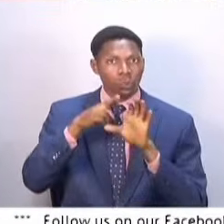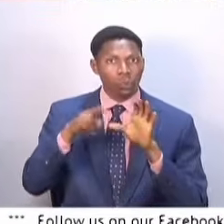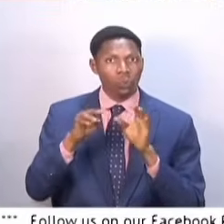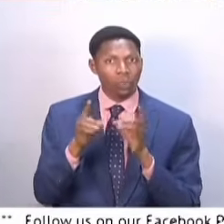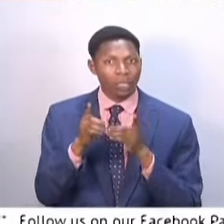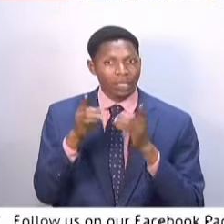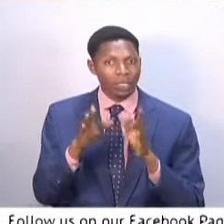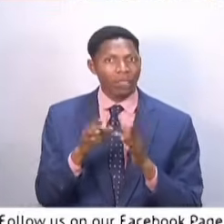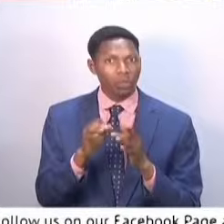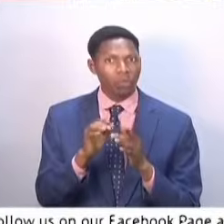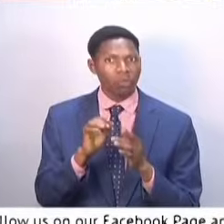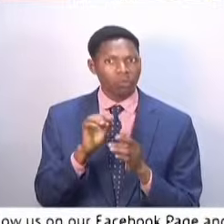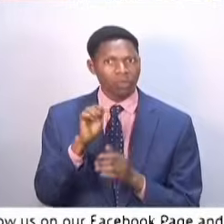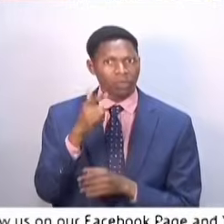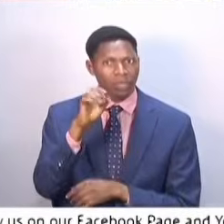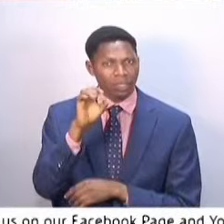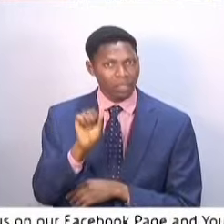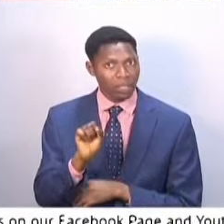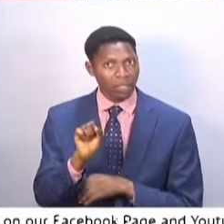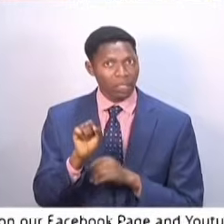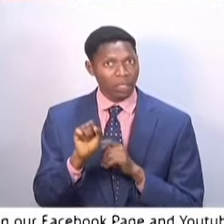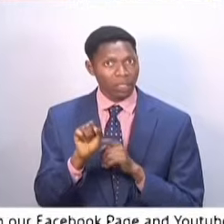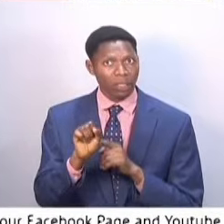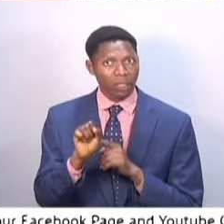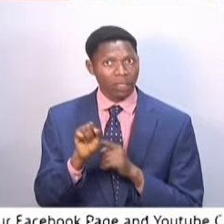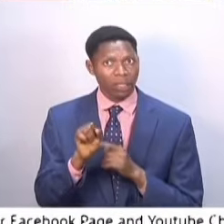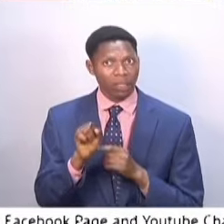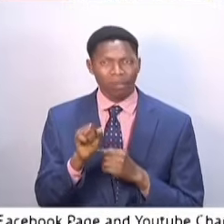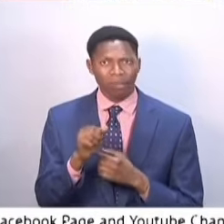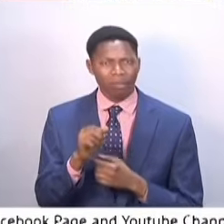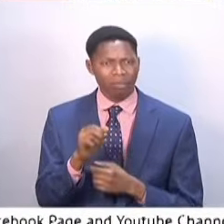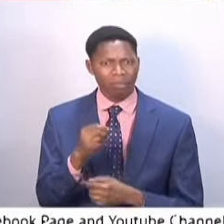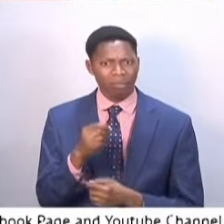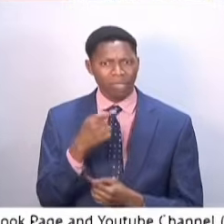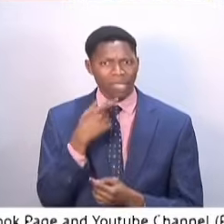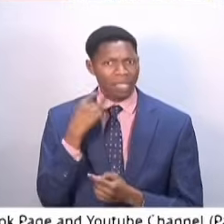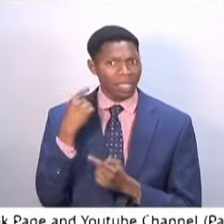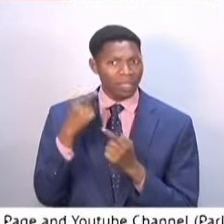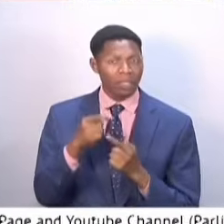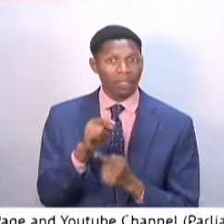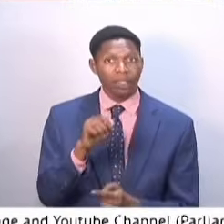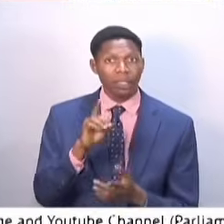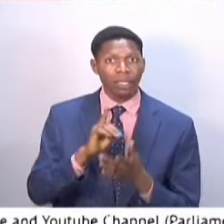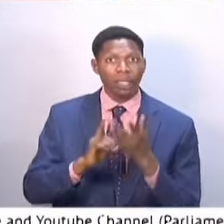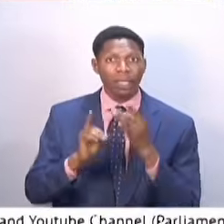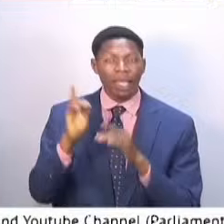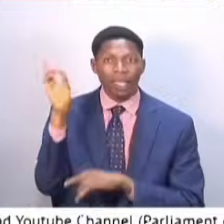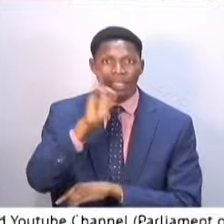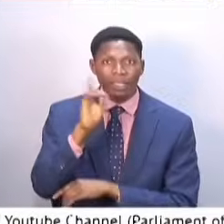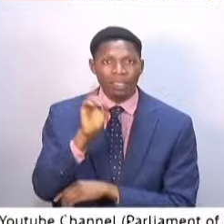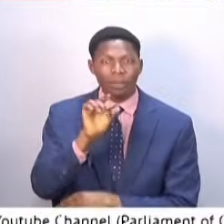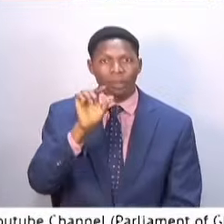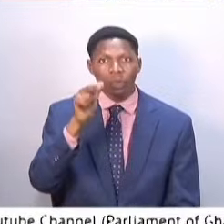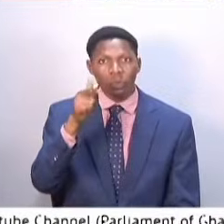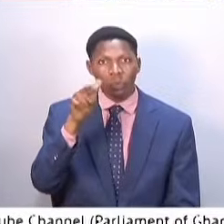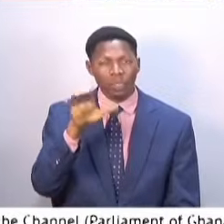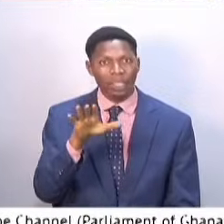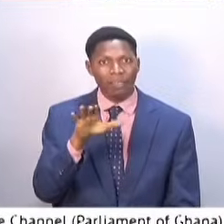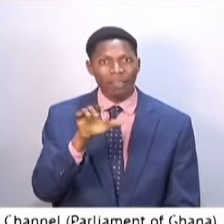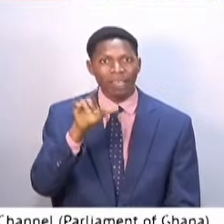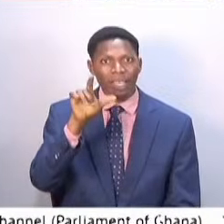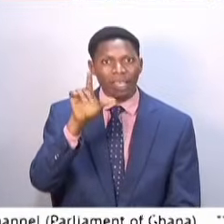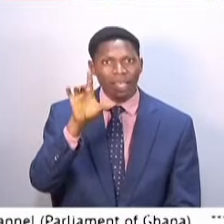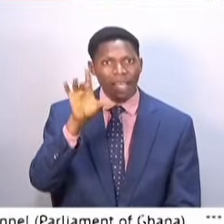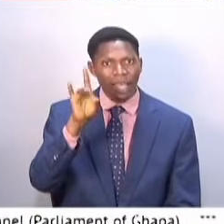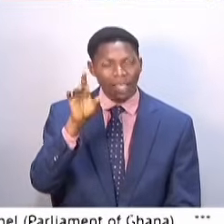Health Service had cause to indicate that as of December 2025, 80% of doctors who were posted